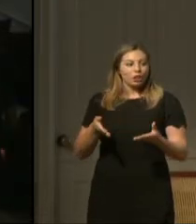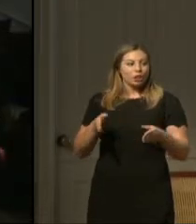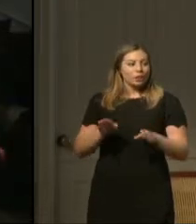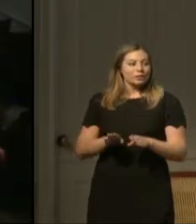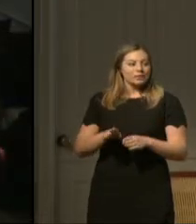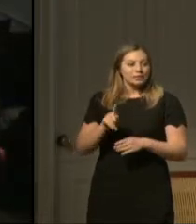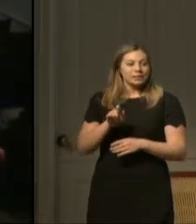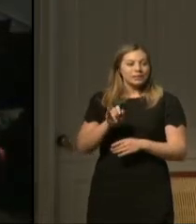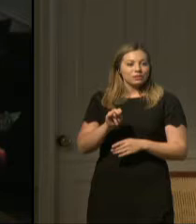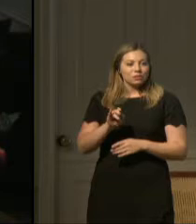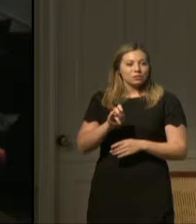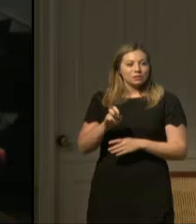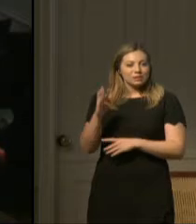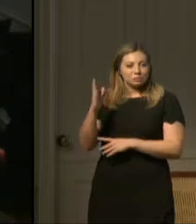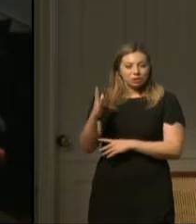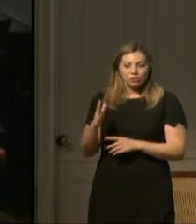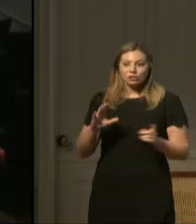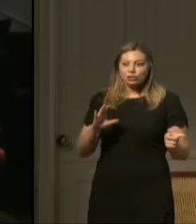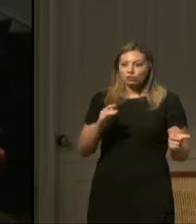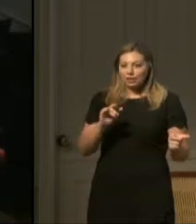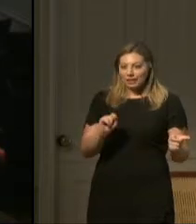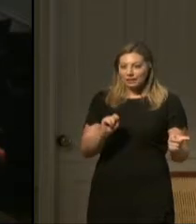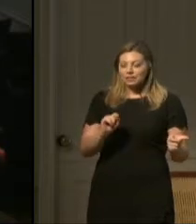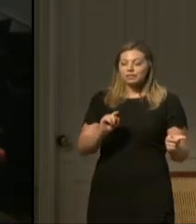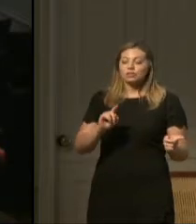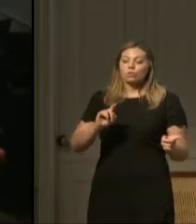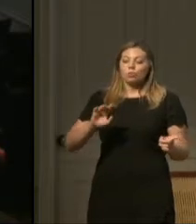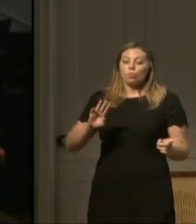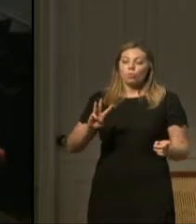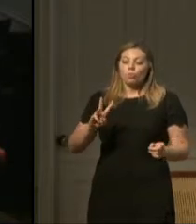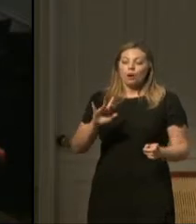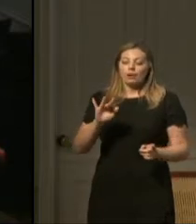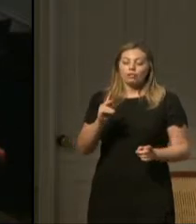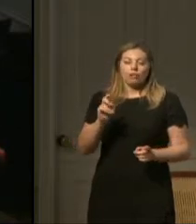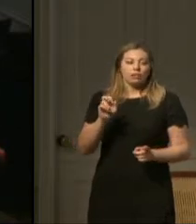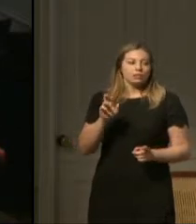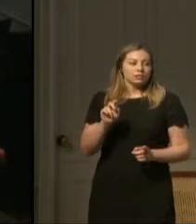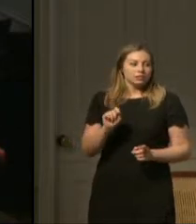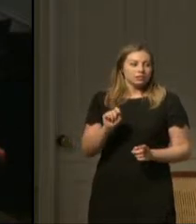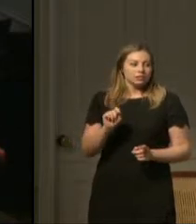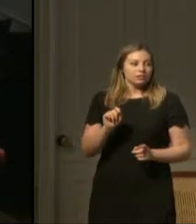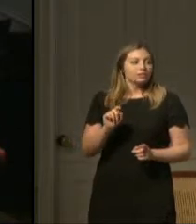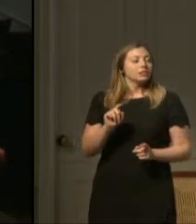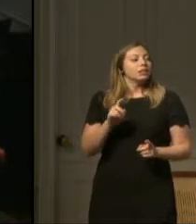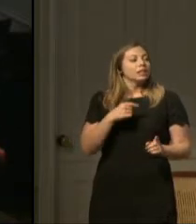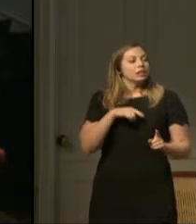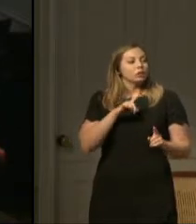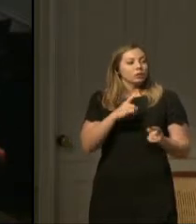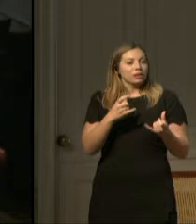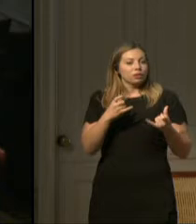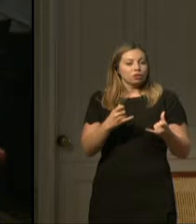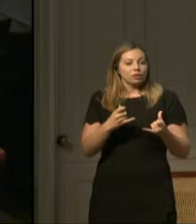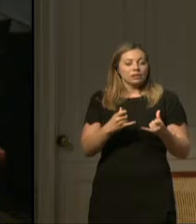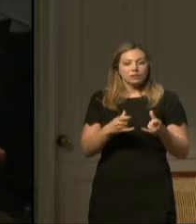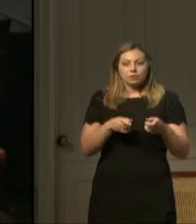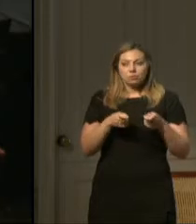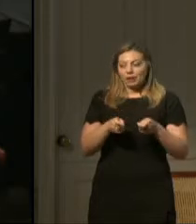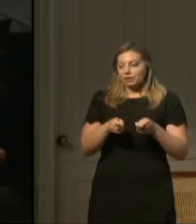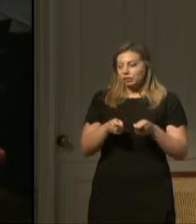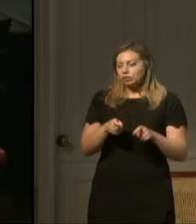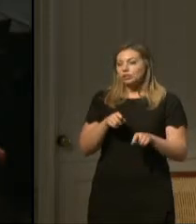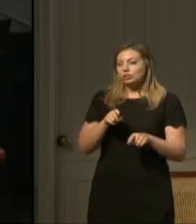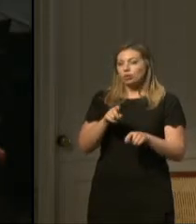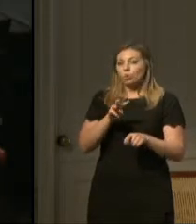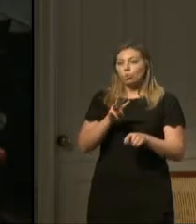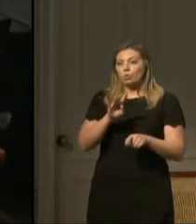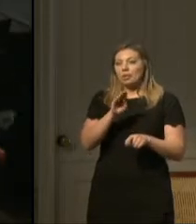Weinard. Chad is a technologist and a digital strategist for museums. He currently manages digital initiatives at the Williams College